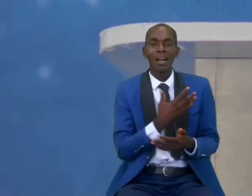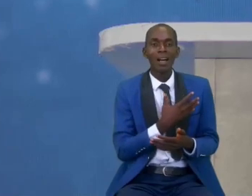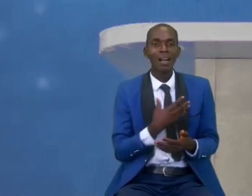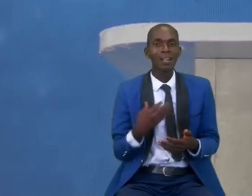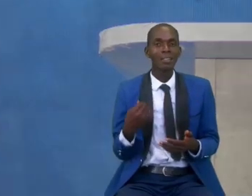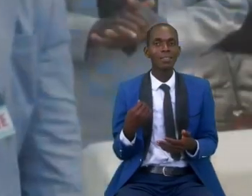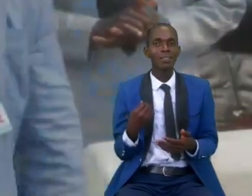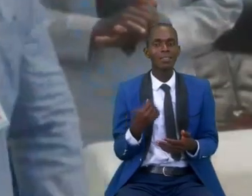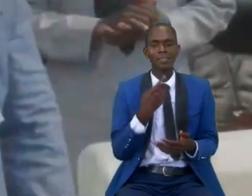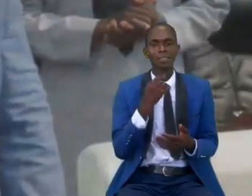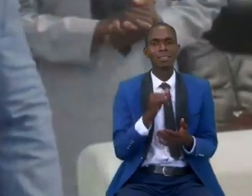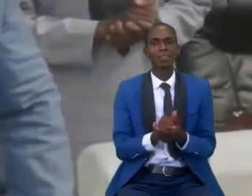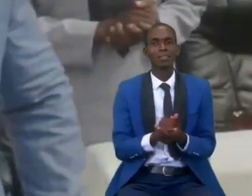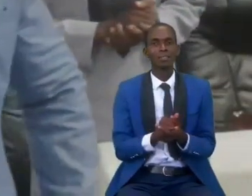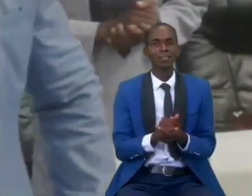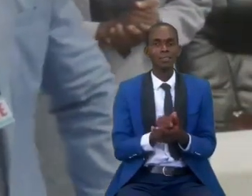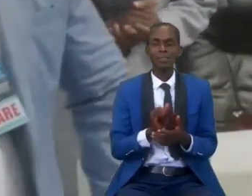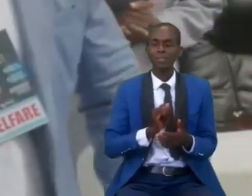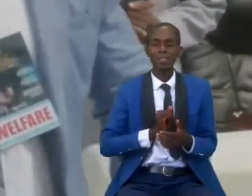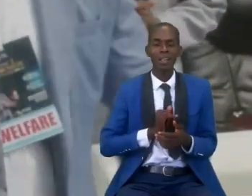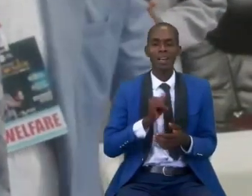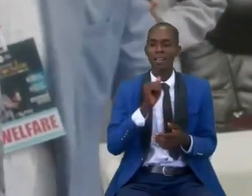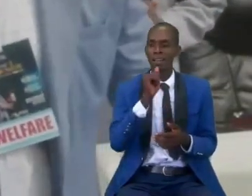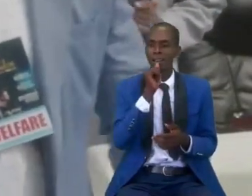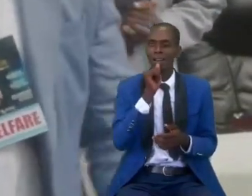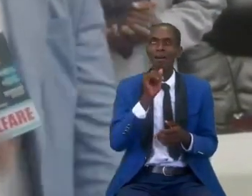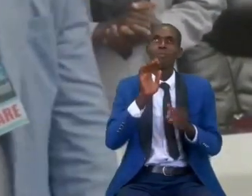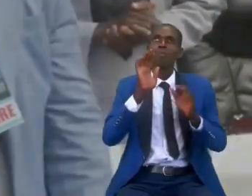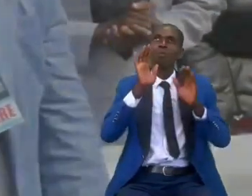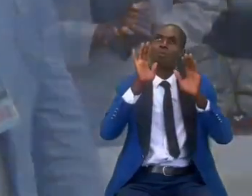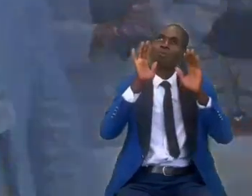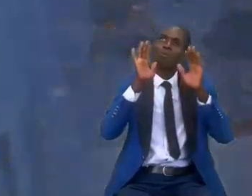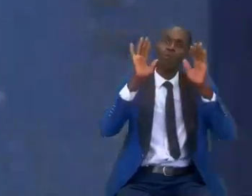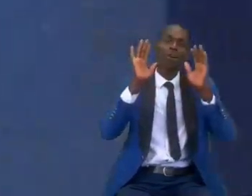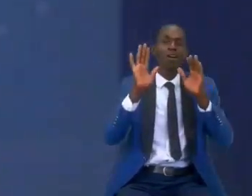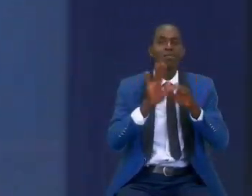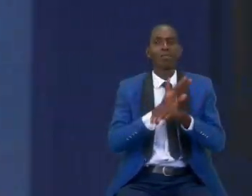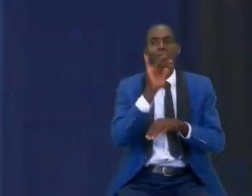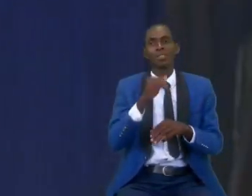made. I look at all the blood that is running and